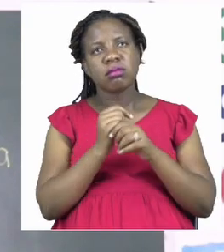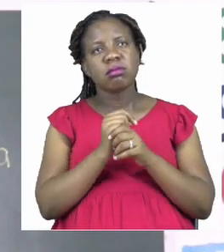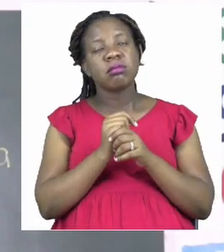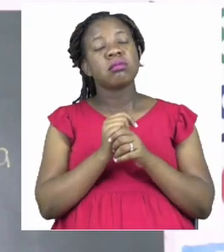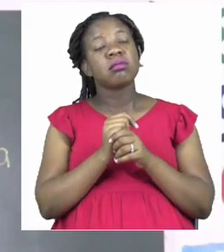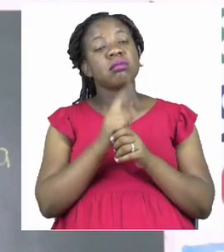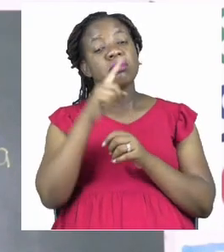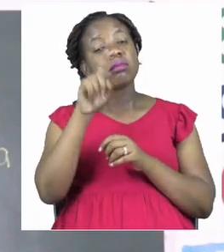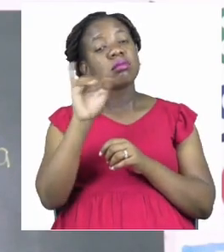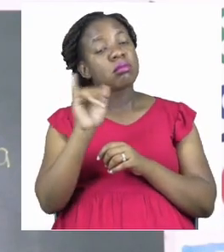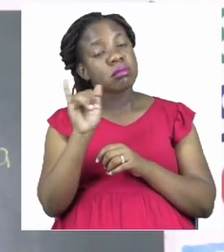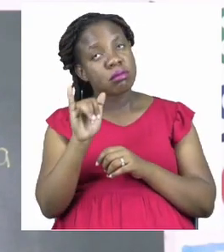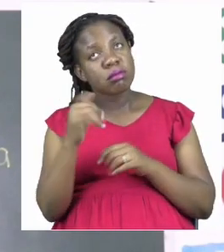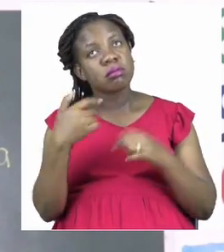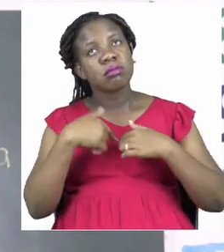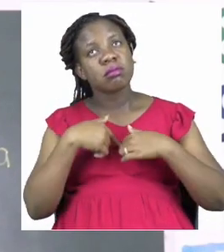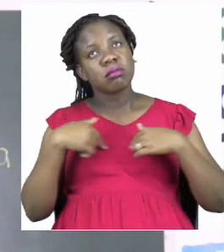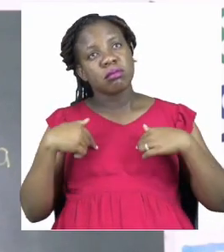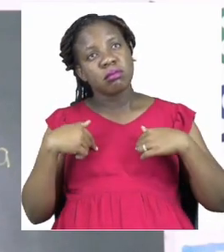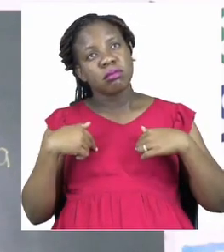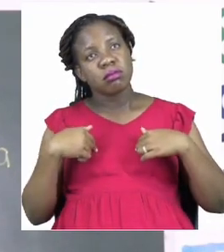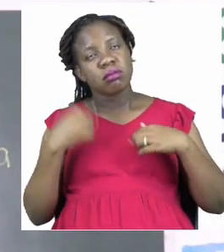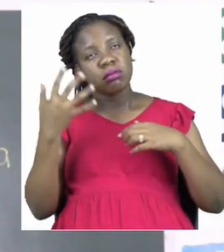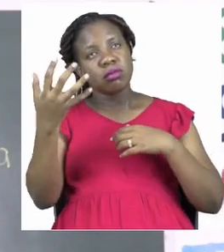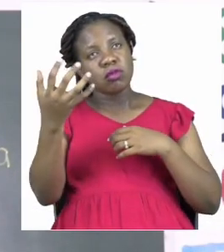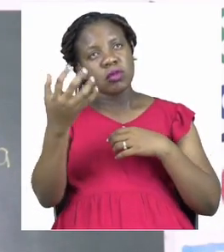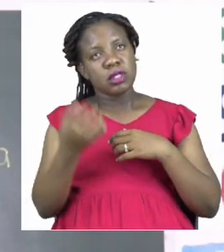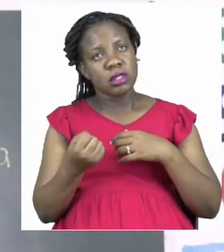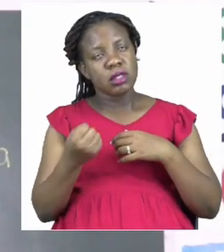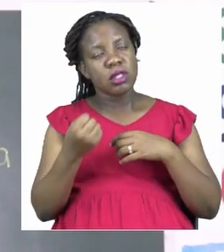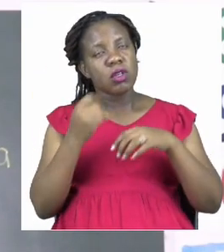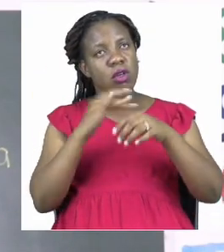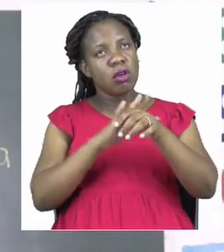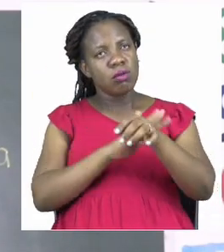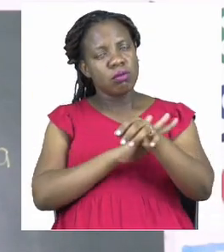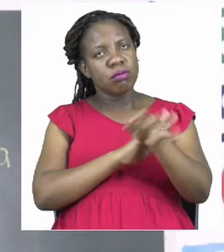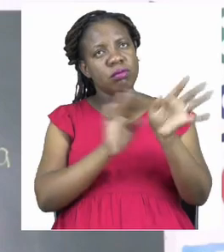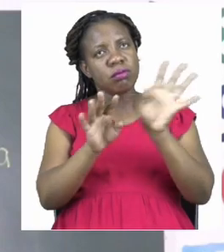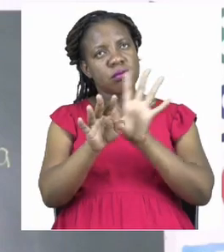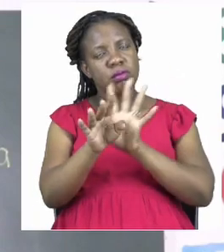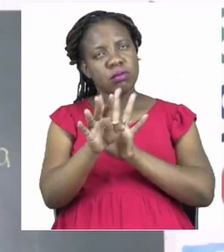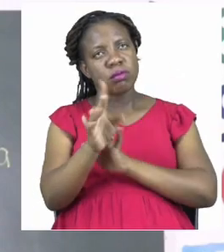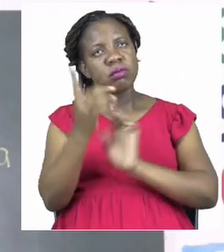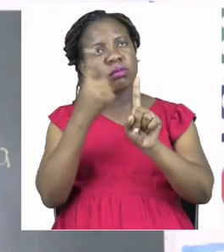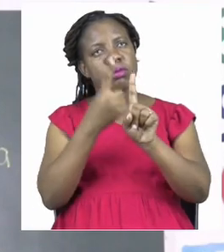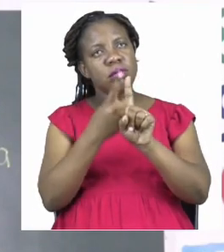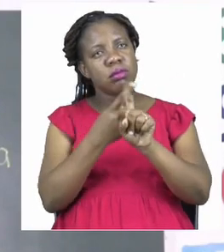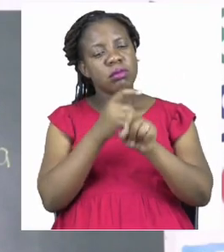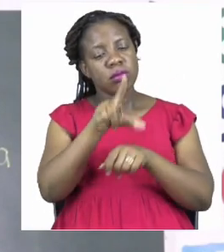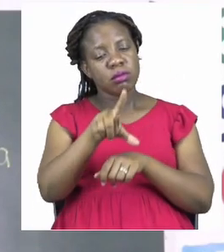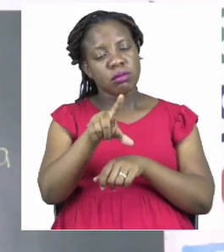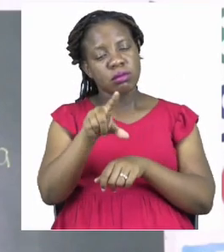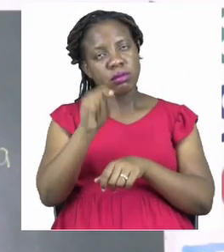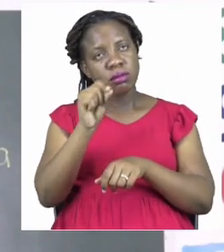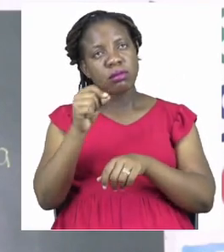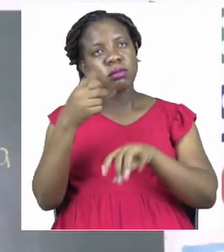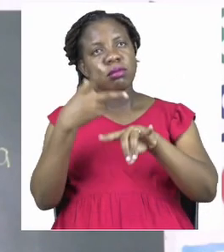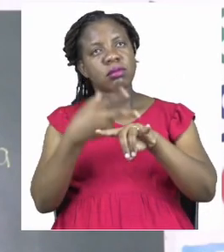wool from the sheep. So now we have finished our